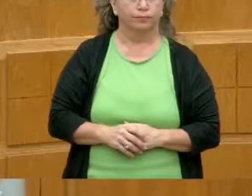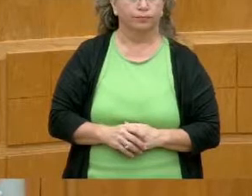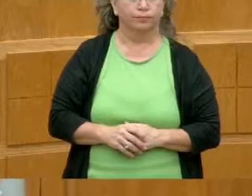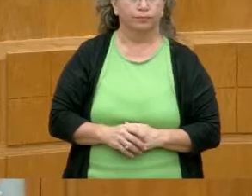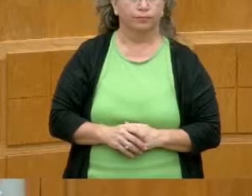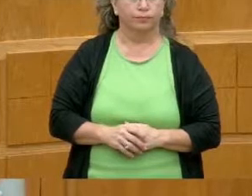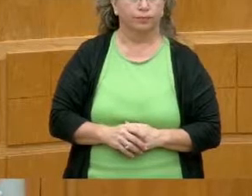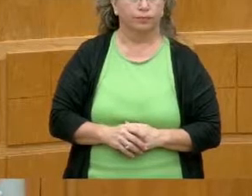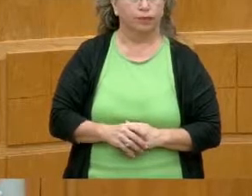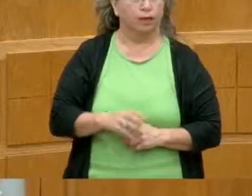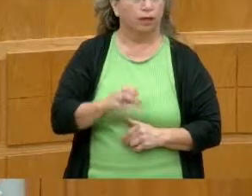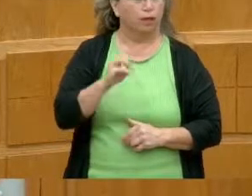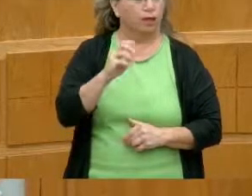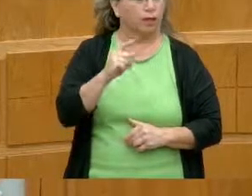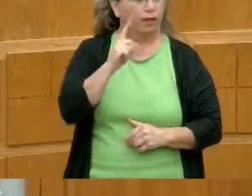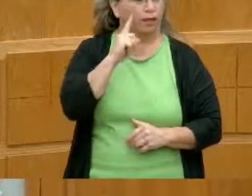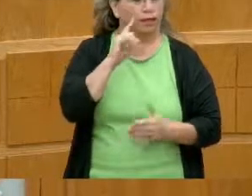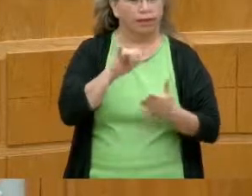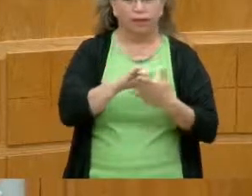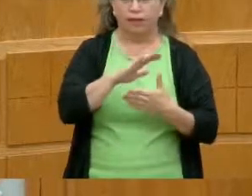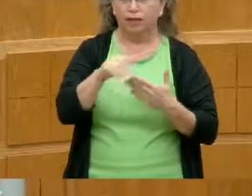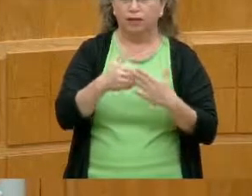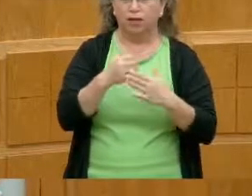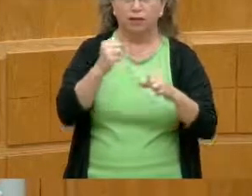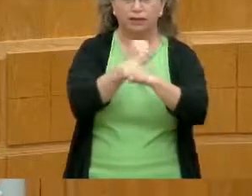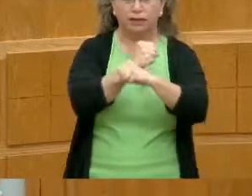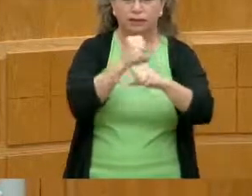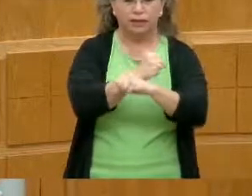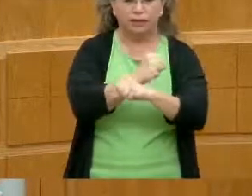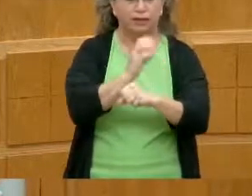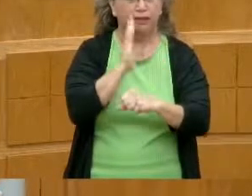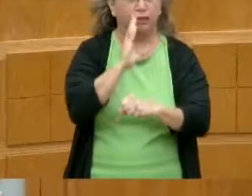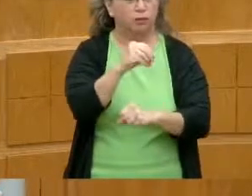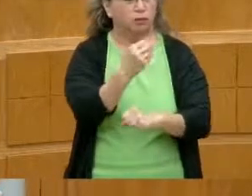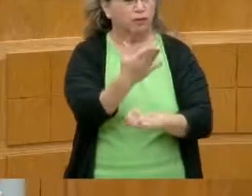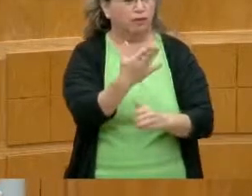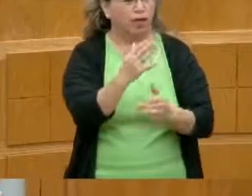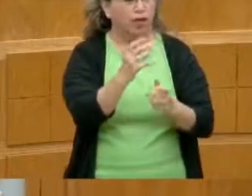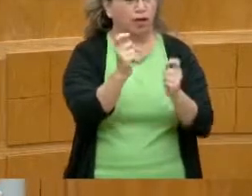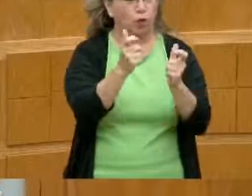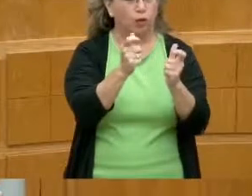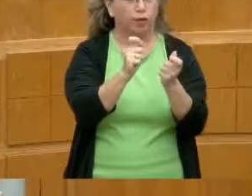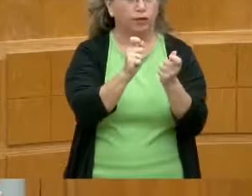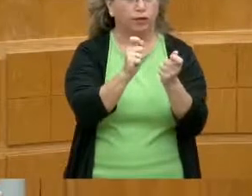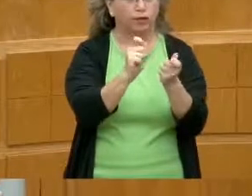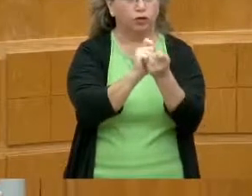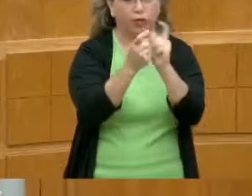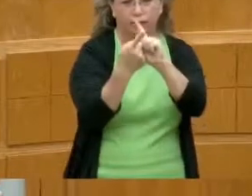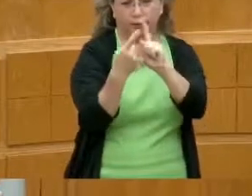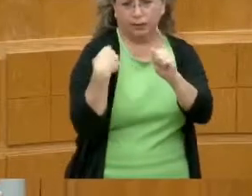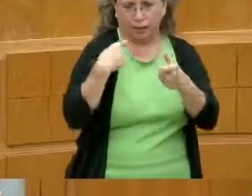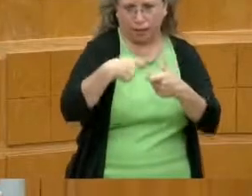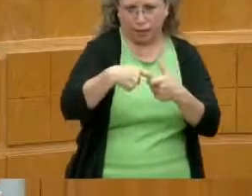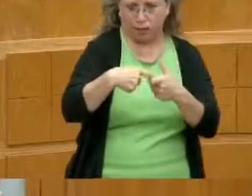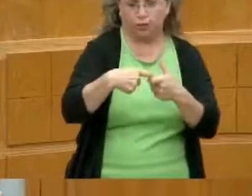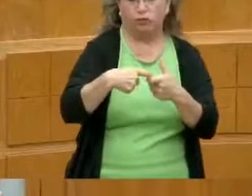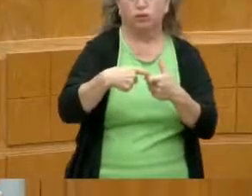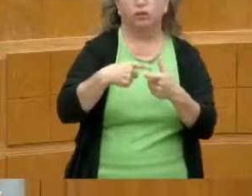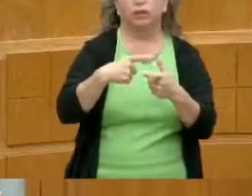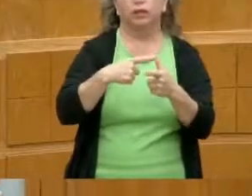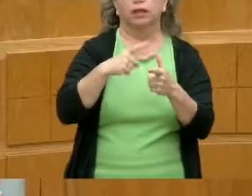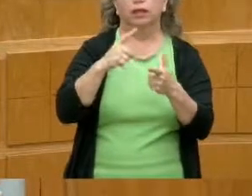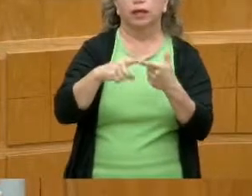Okay, and I believe that's it for the stats. So we'll do a quick translation, Gabby will, and then we'll talk to you about the